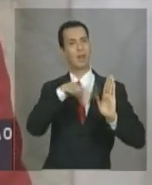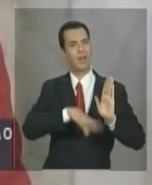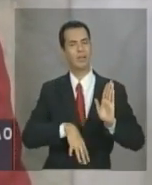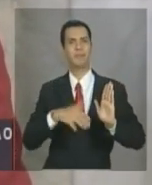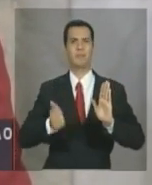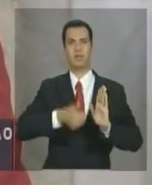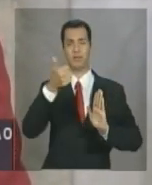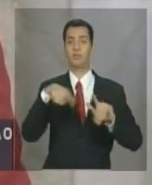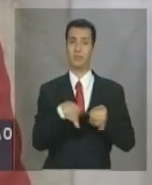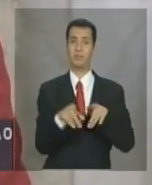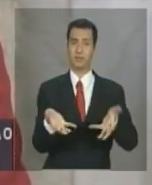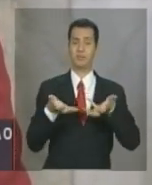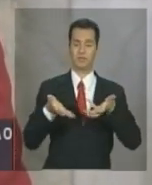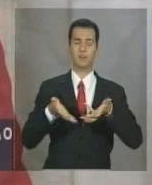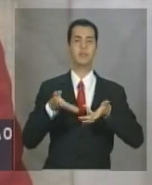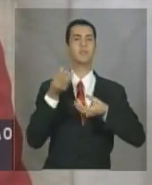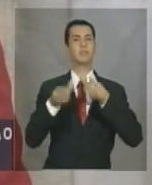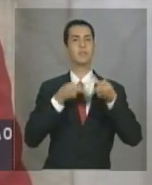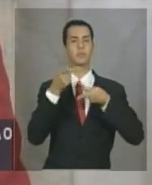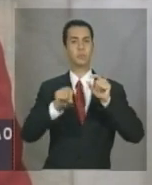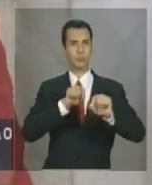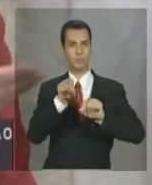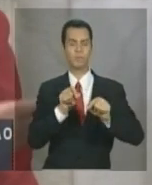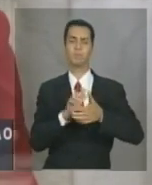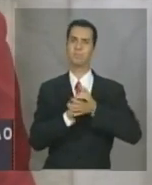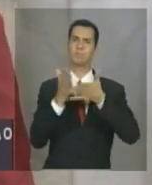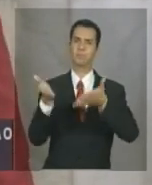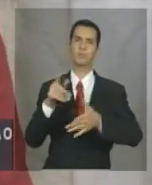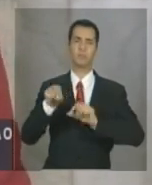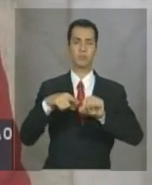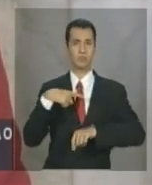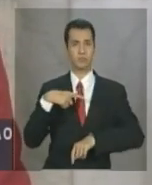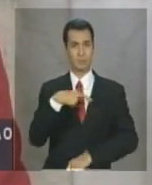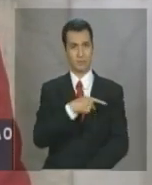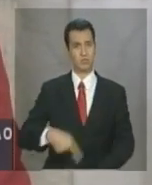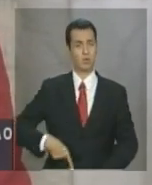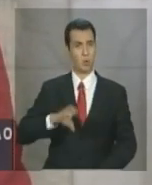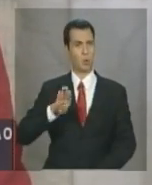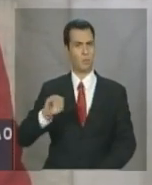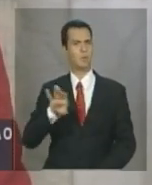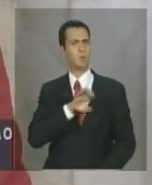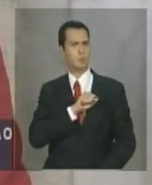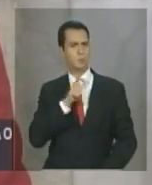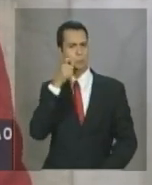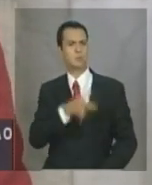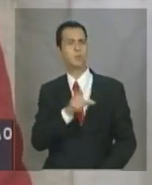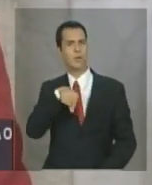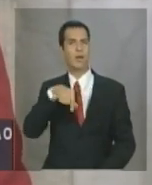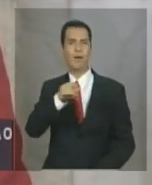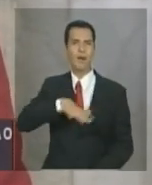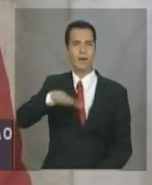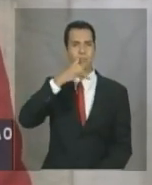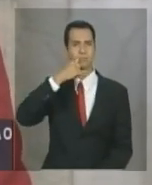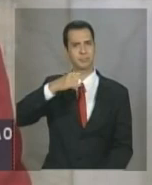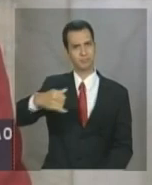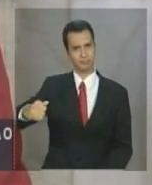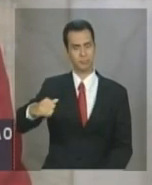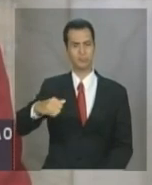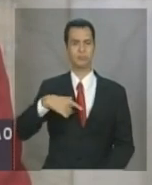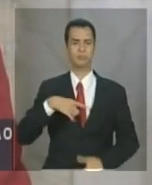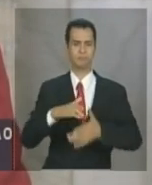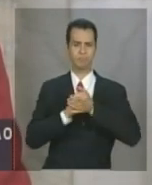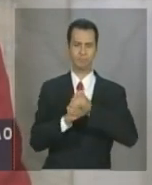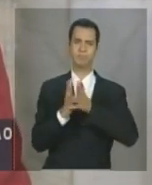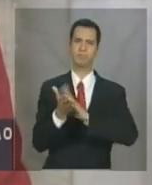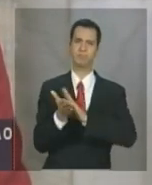de cooperação na área de eficiência energética, que é tão caro ao presidente Obama. The field of energy efficiency, which is so very dear